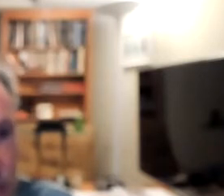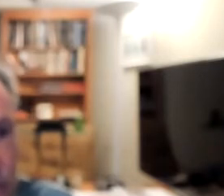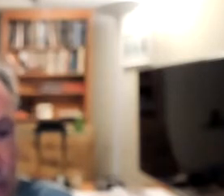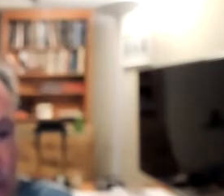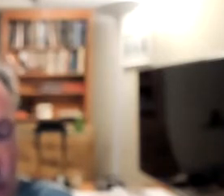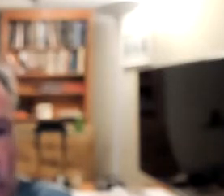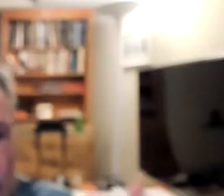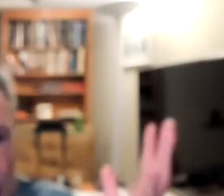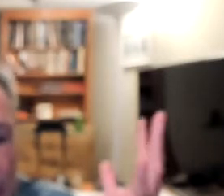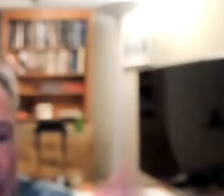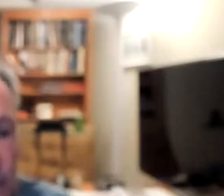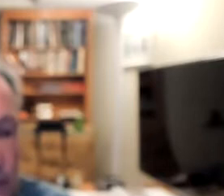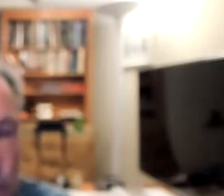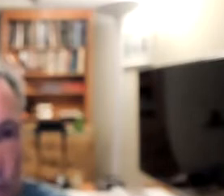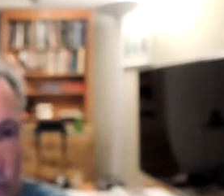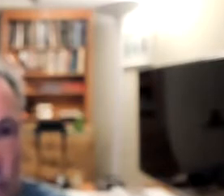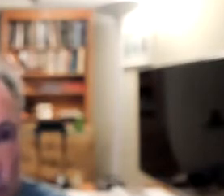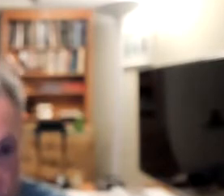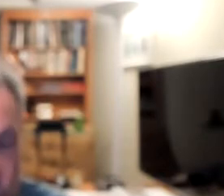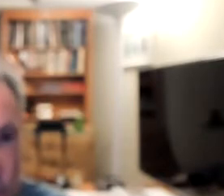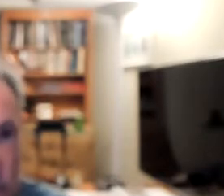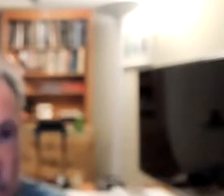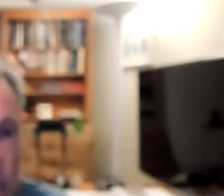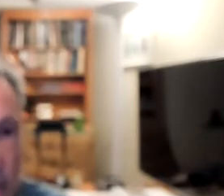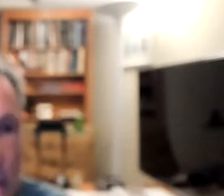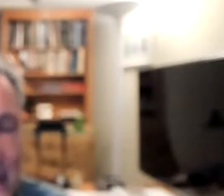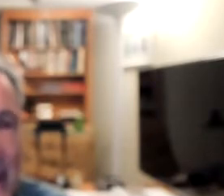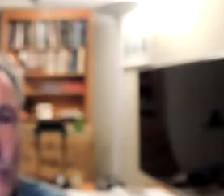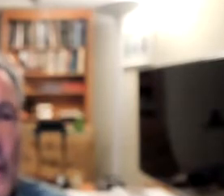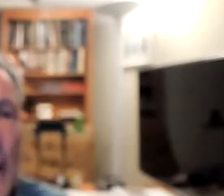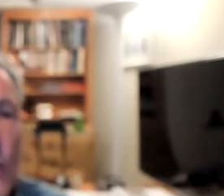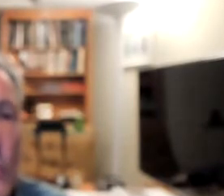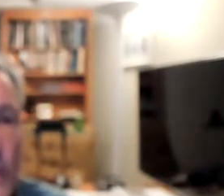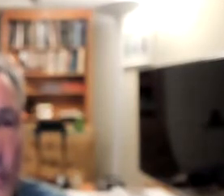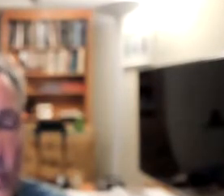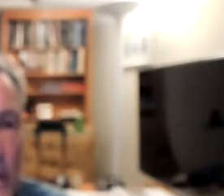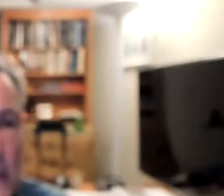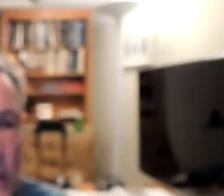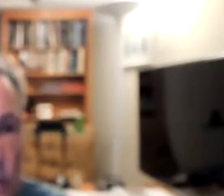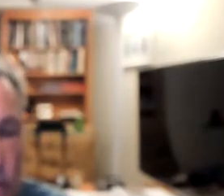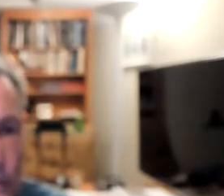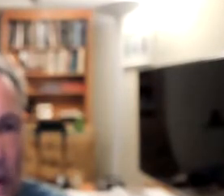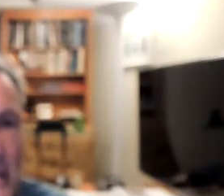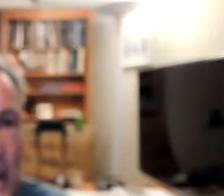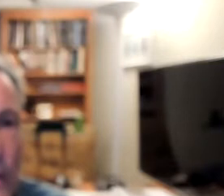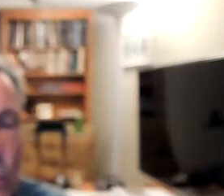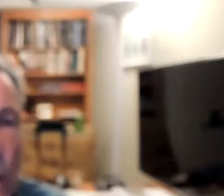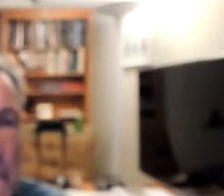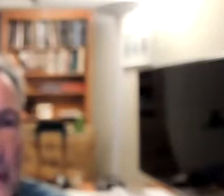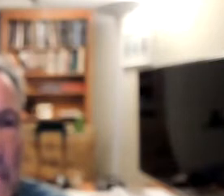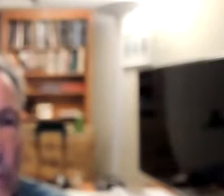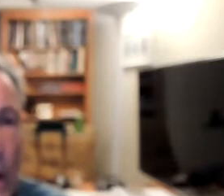make House of Cards, and the rest is sort of history. But that's what algorithms can be used to find